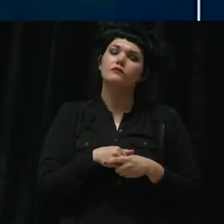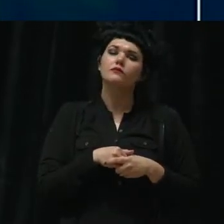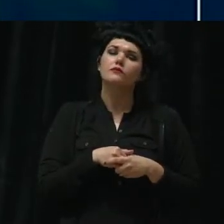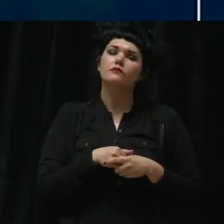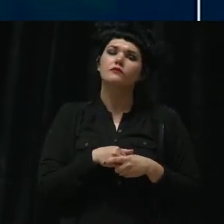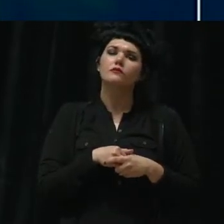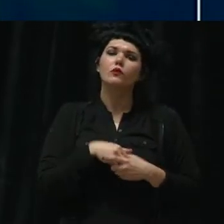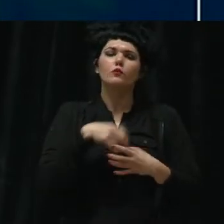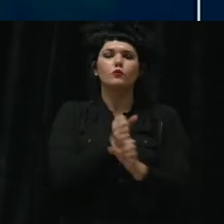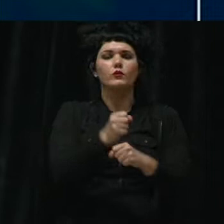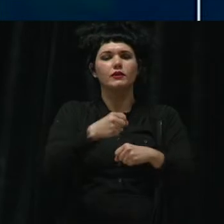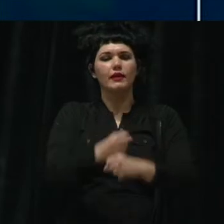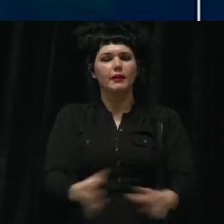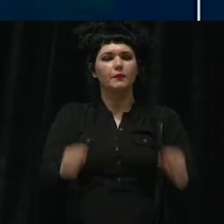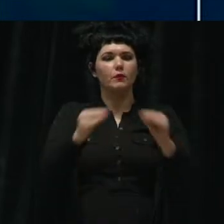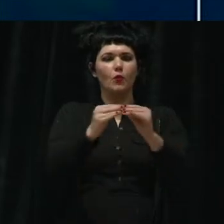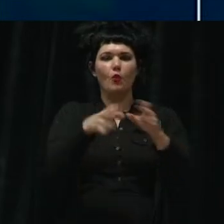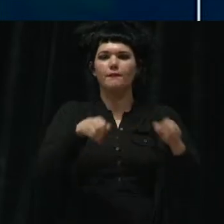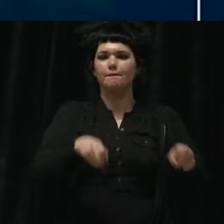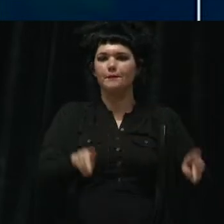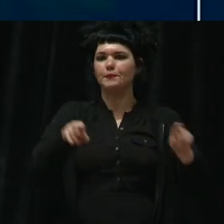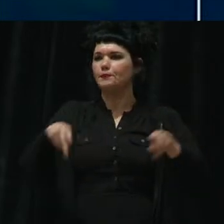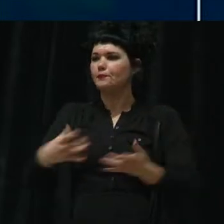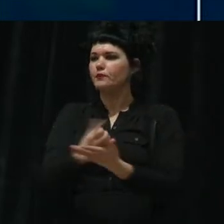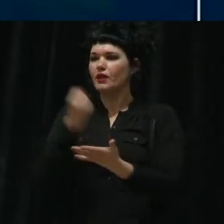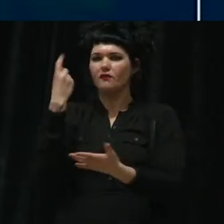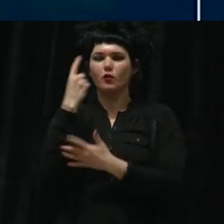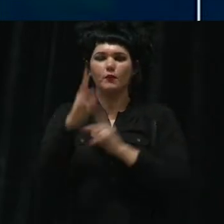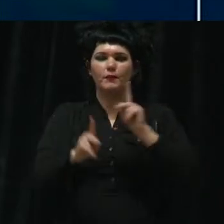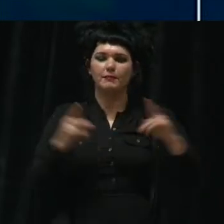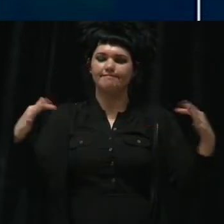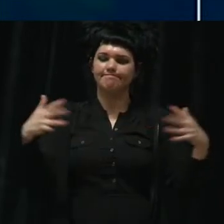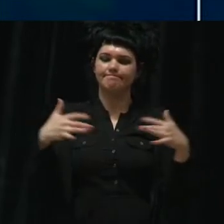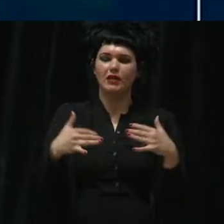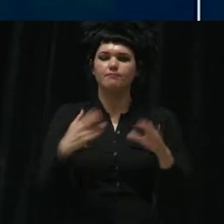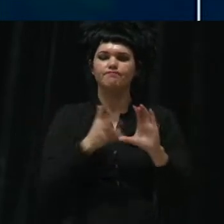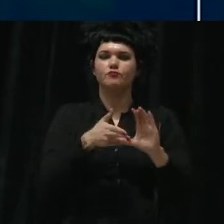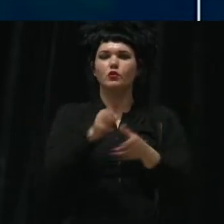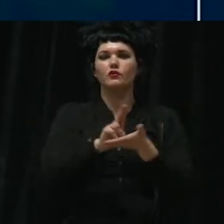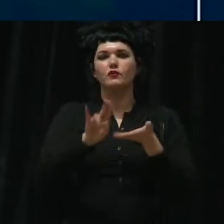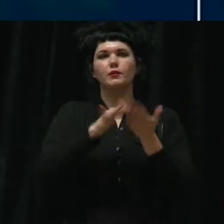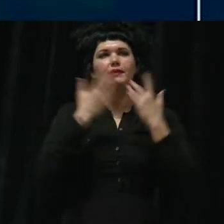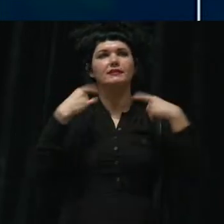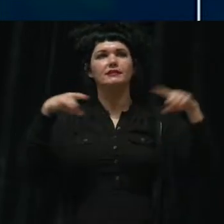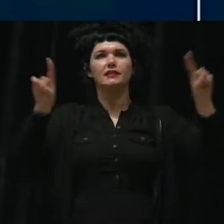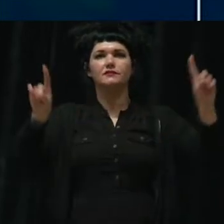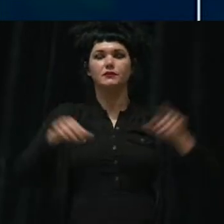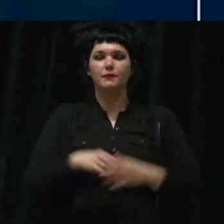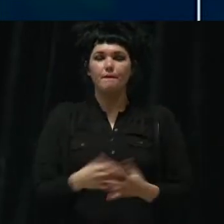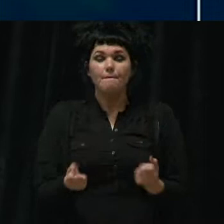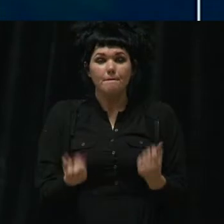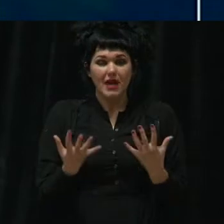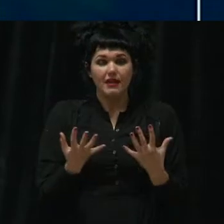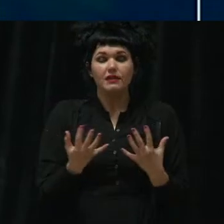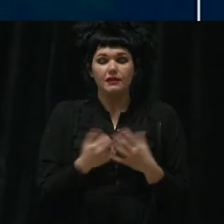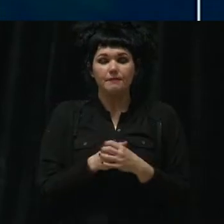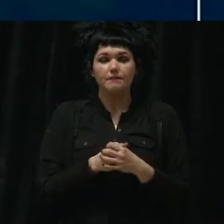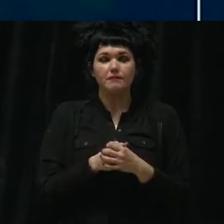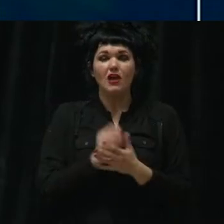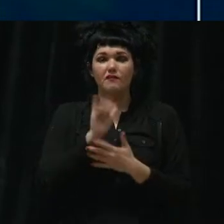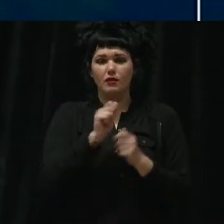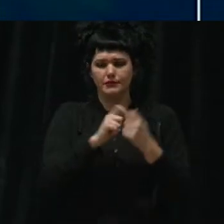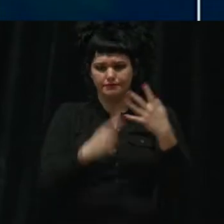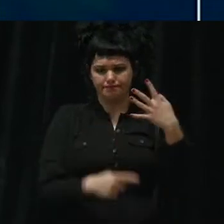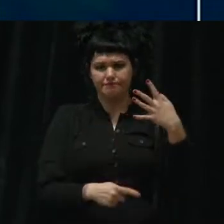more opportunities for folks to come at the university and be successful. Many of those initiatives